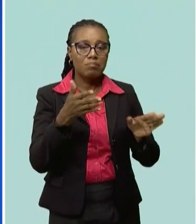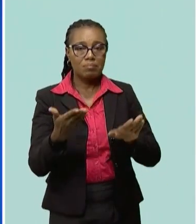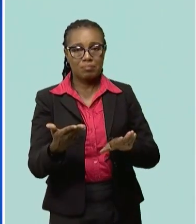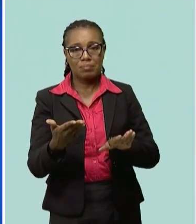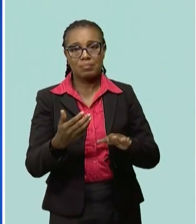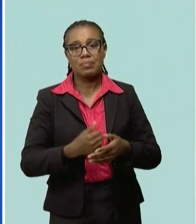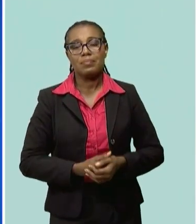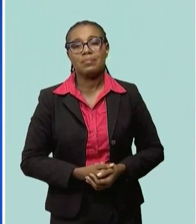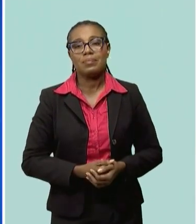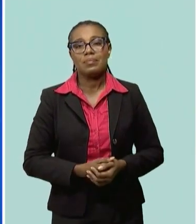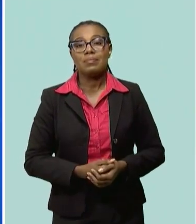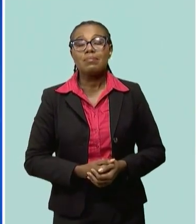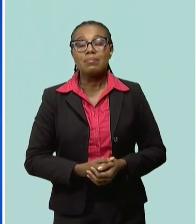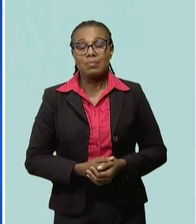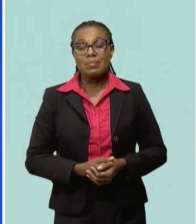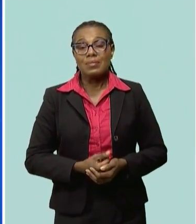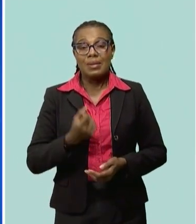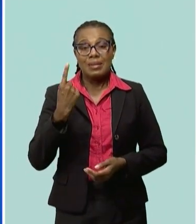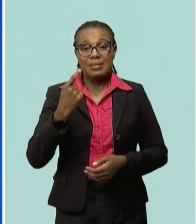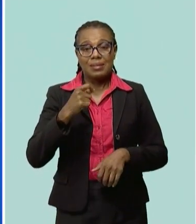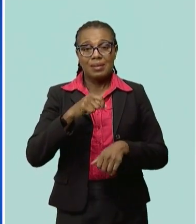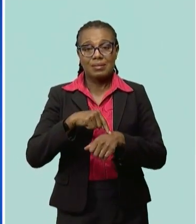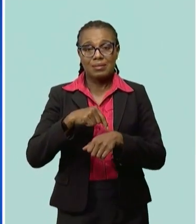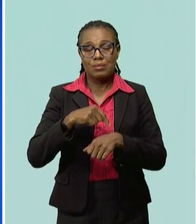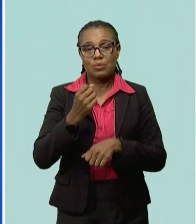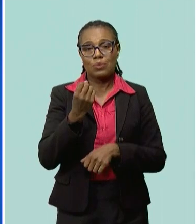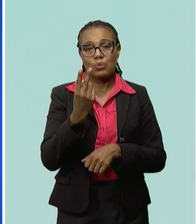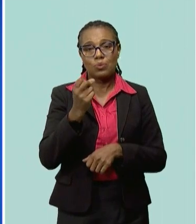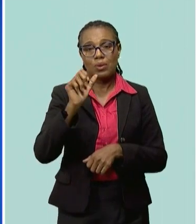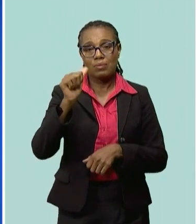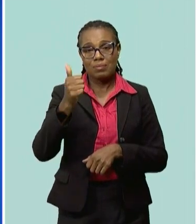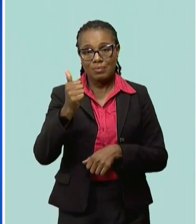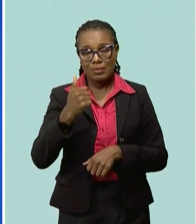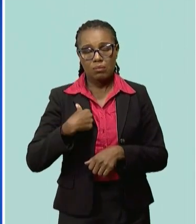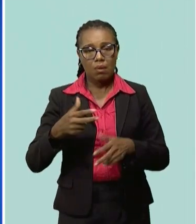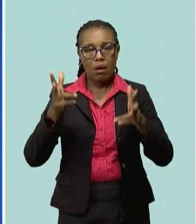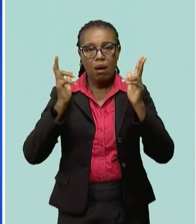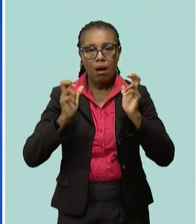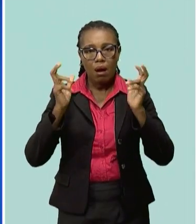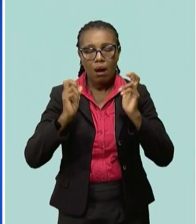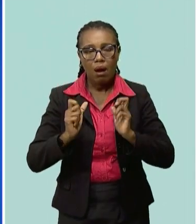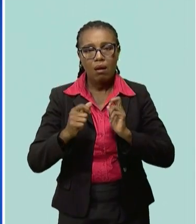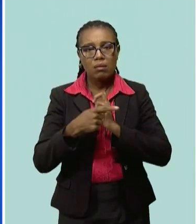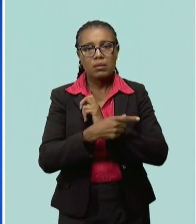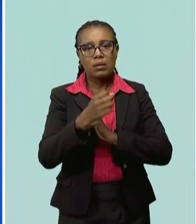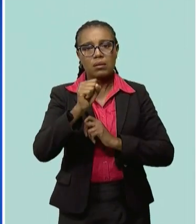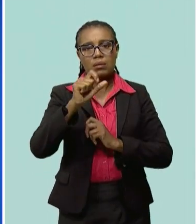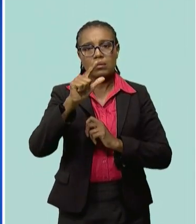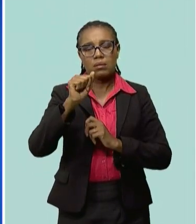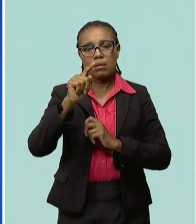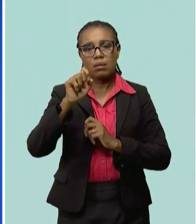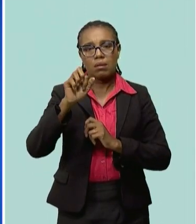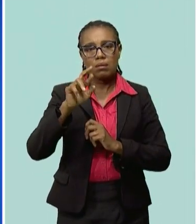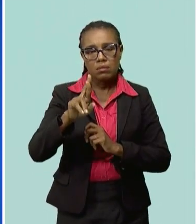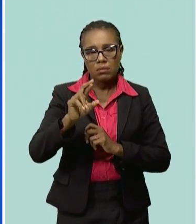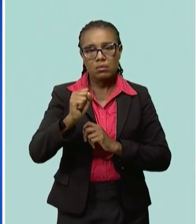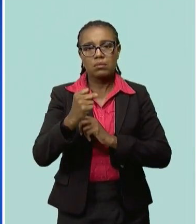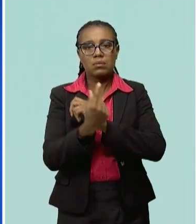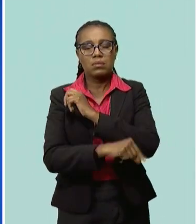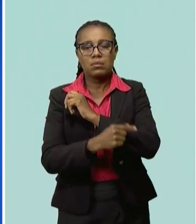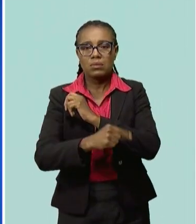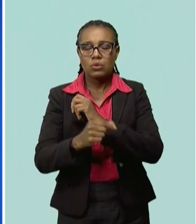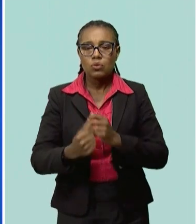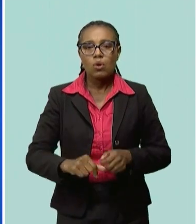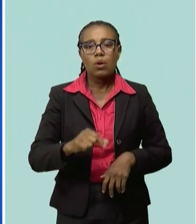We received a report at about 12:10 p.m. informing us of an incident in Salters, St. George. It involved a crane and a